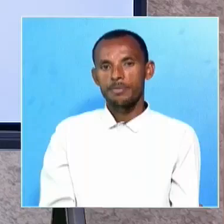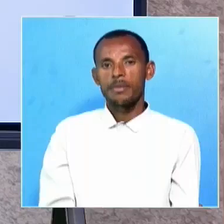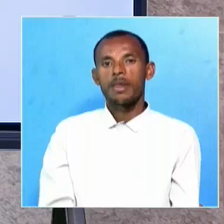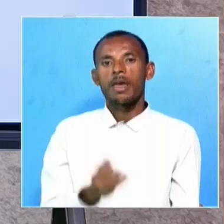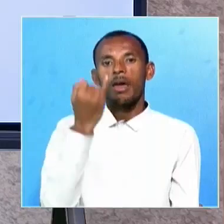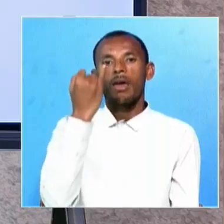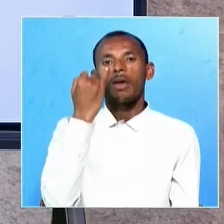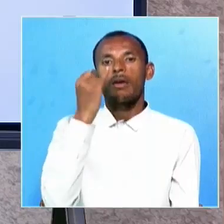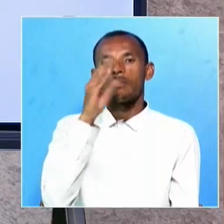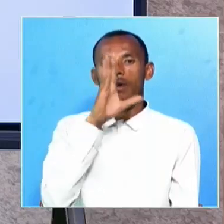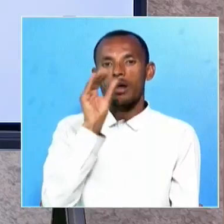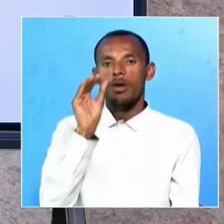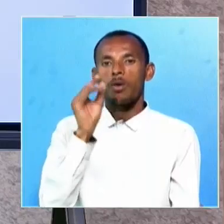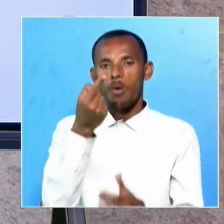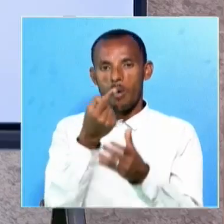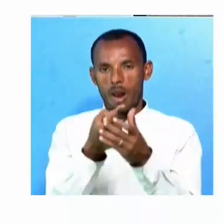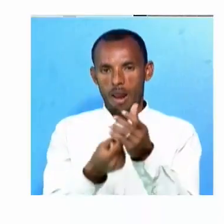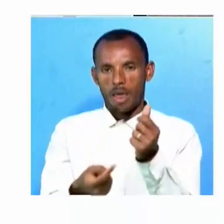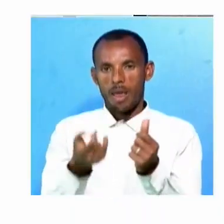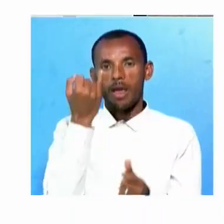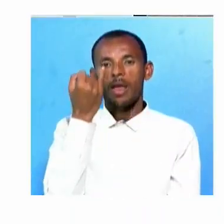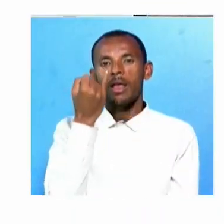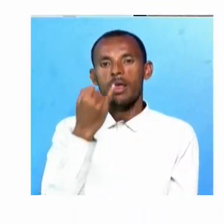if and only if